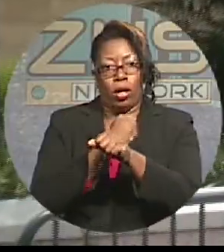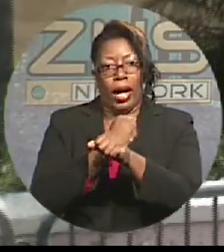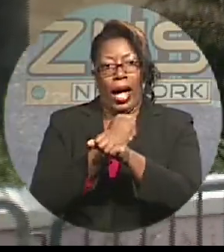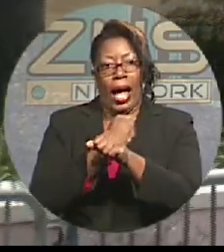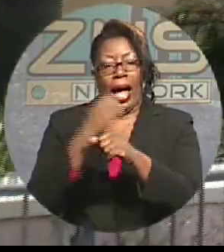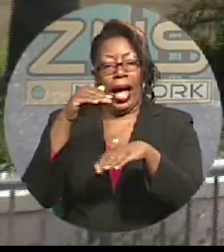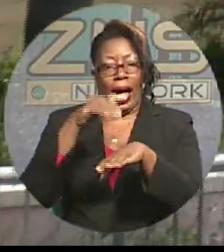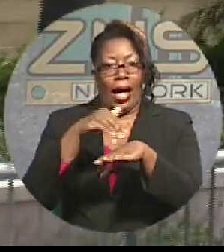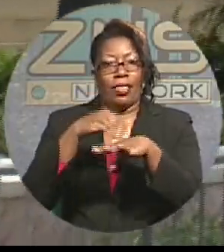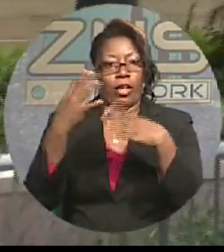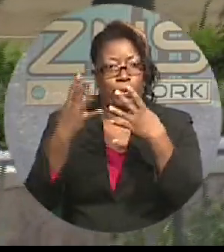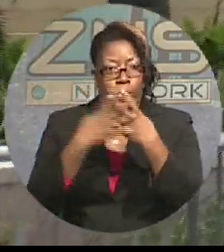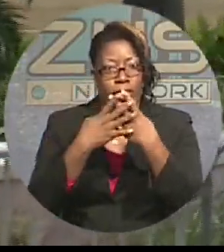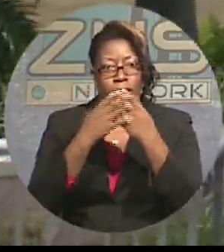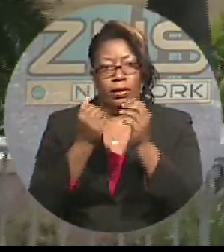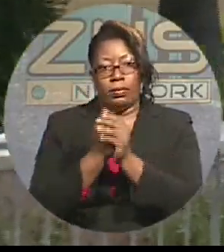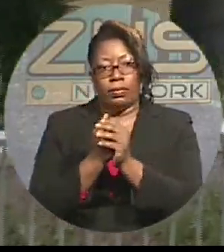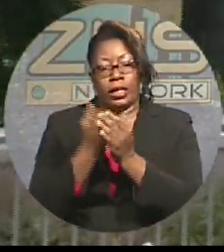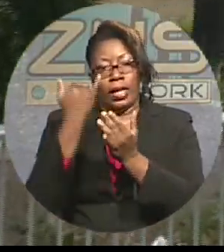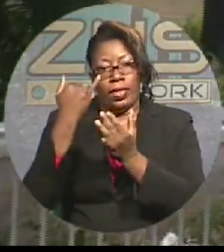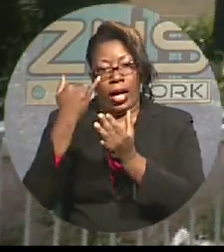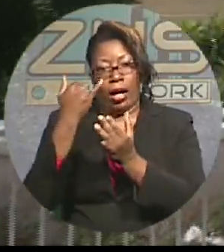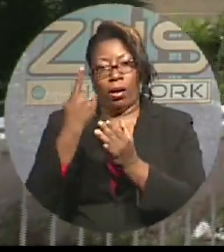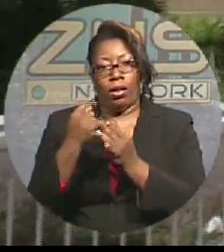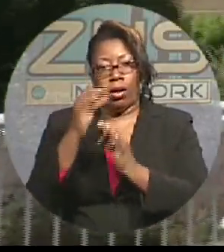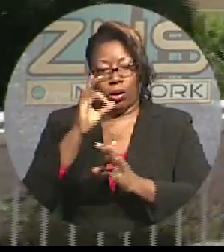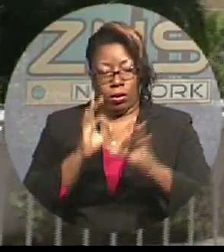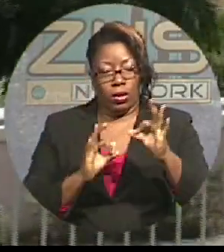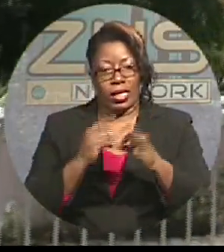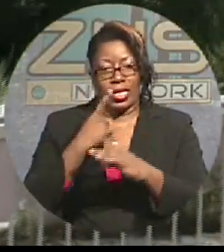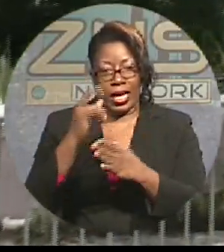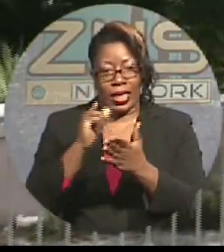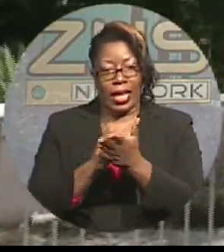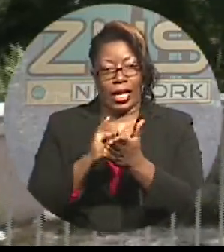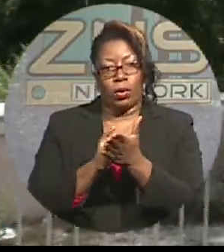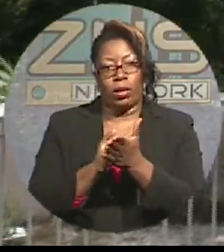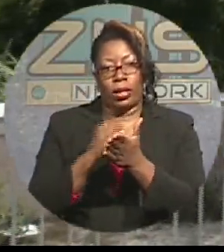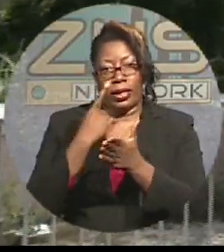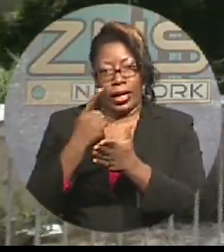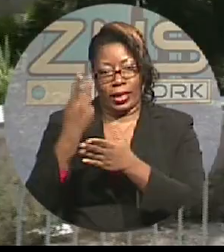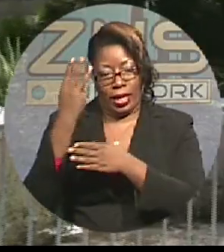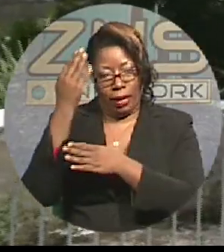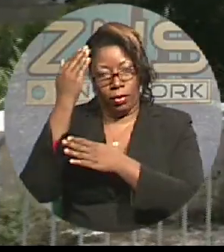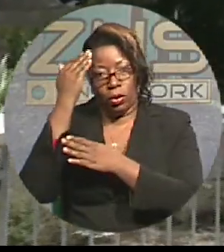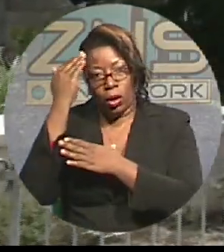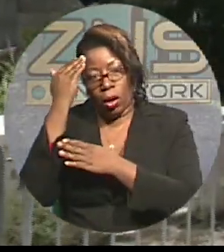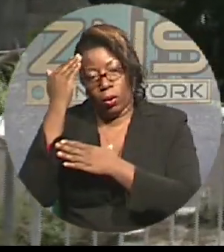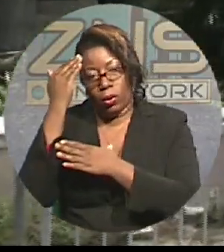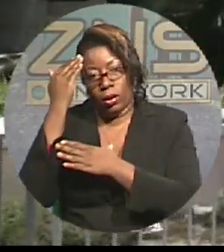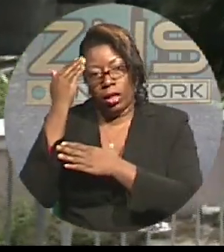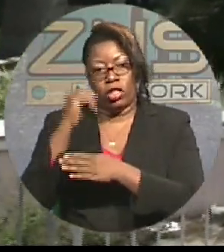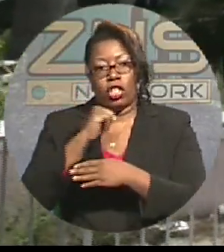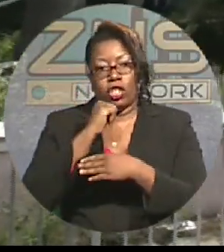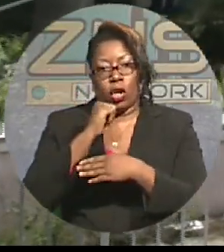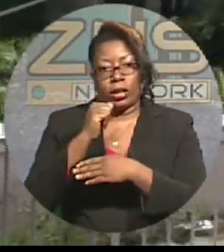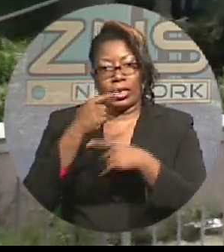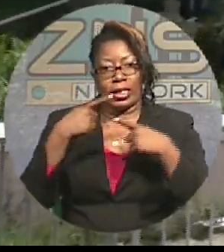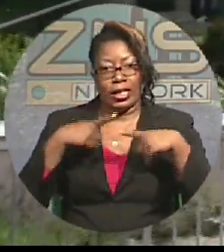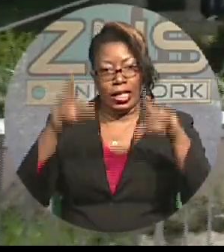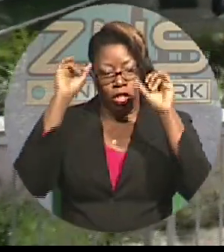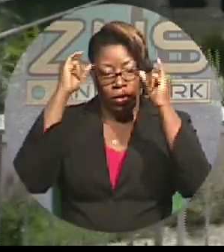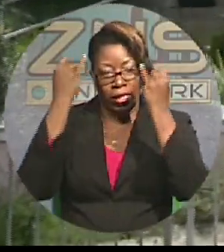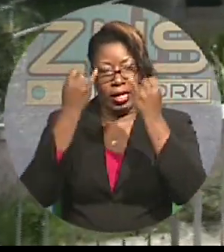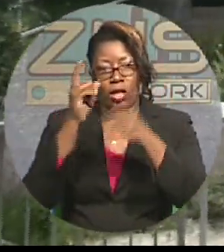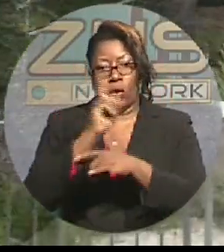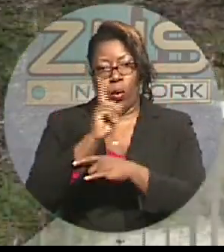Joyanne Ferguson-Pratt promised to notify the superintendent of prisons. However, she stressed that she cannot direct the superintendent on